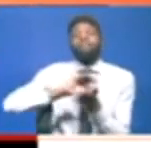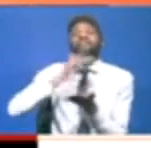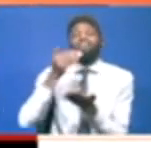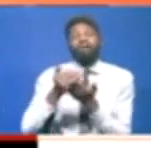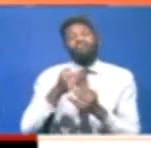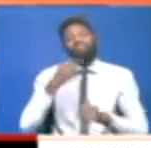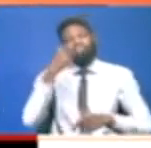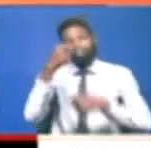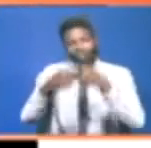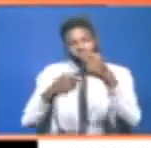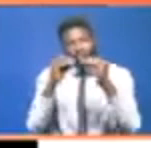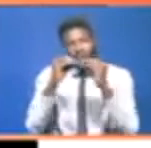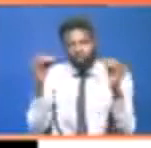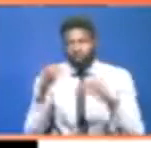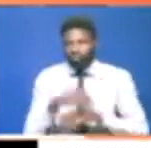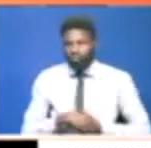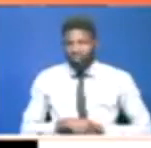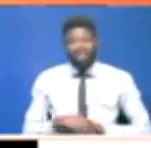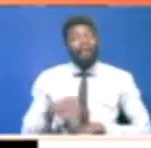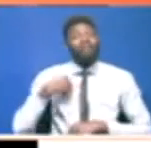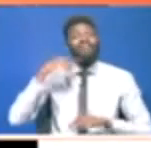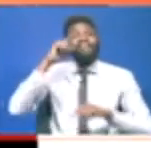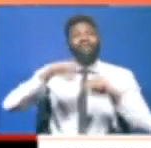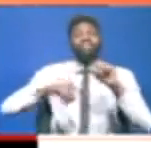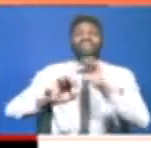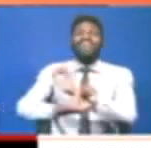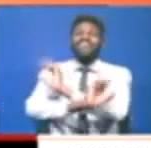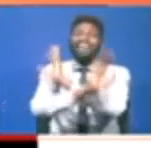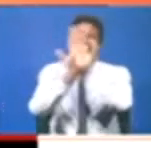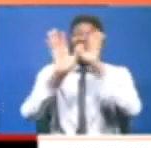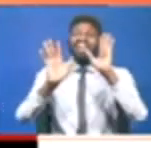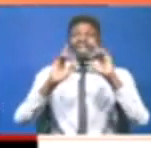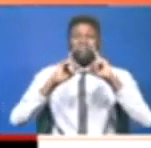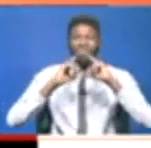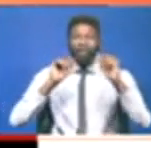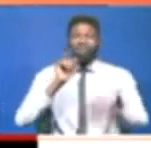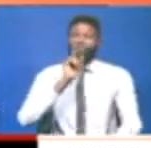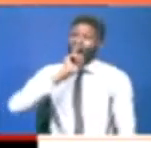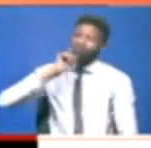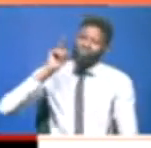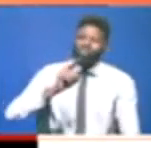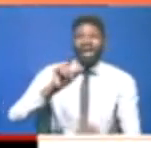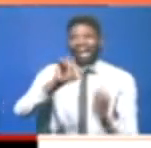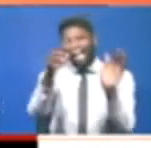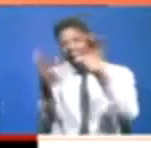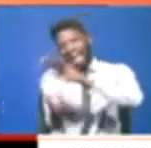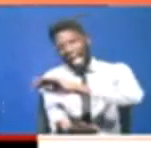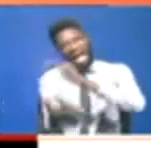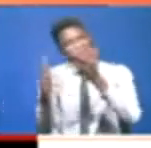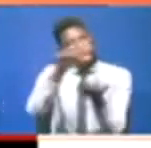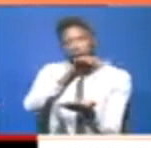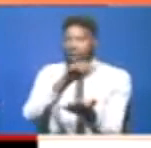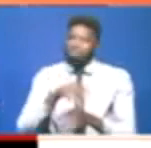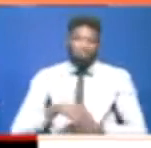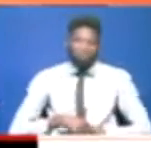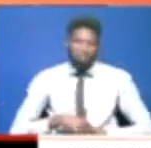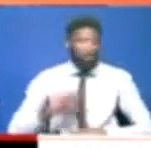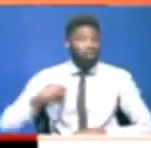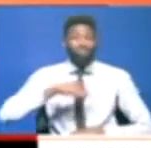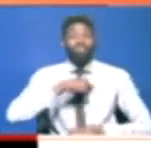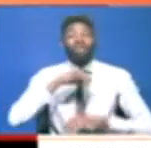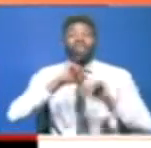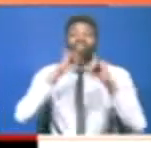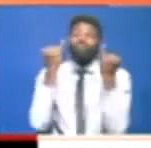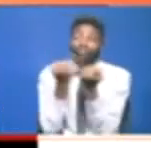may not clearly give a very authoritative statement in regard to that, because what we've been doing as an institute is just to